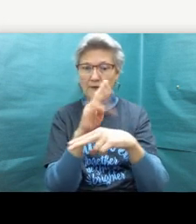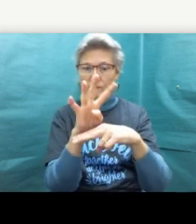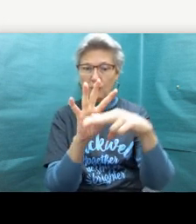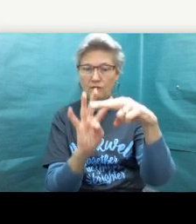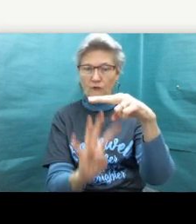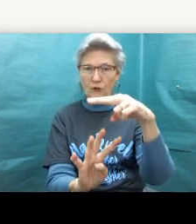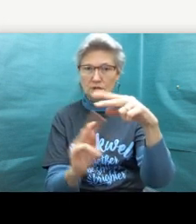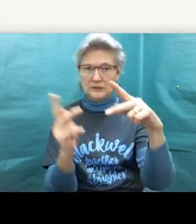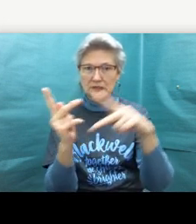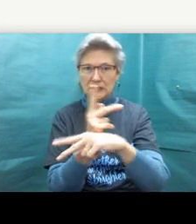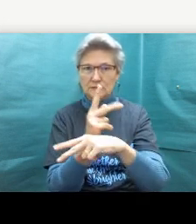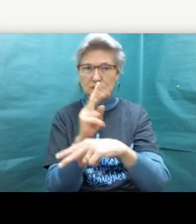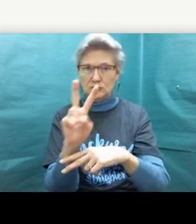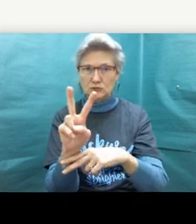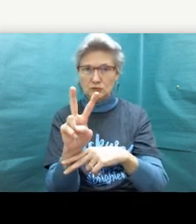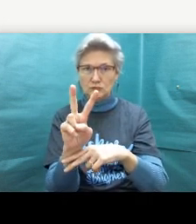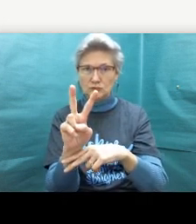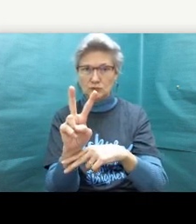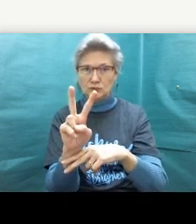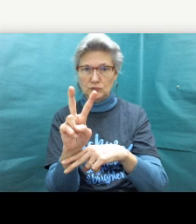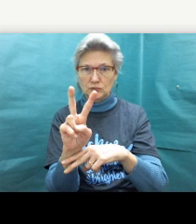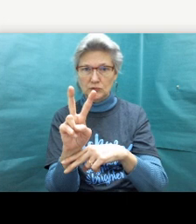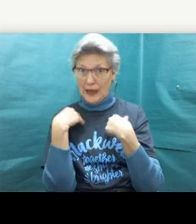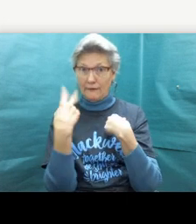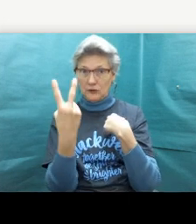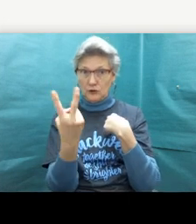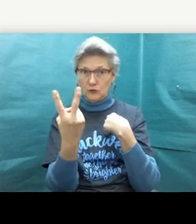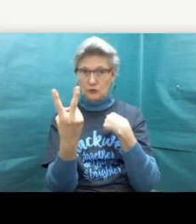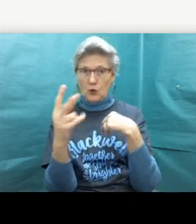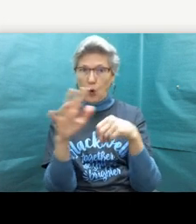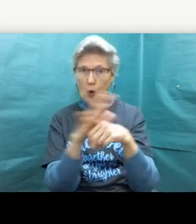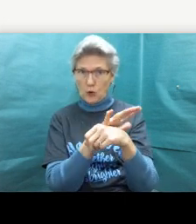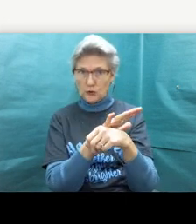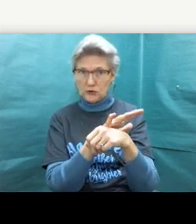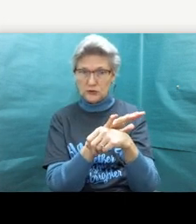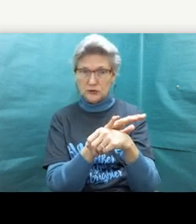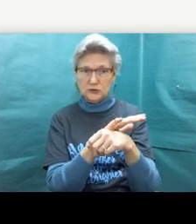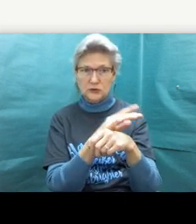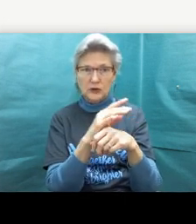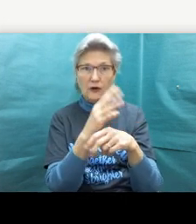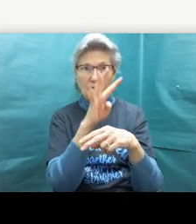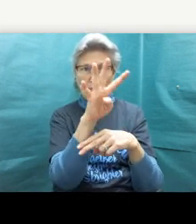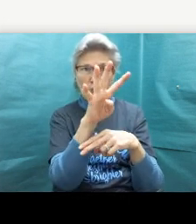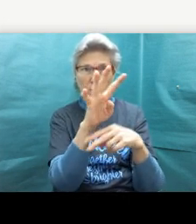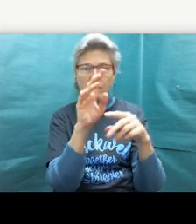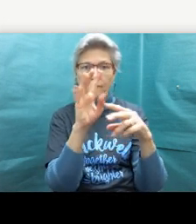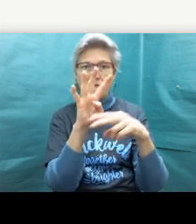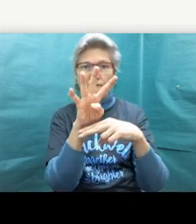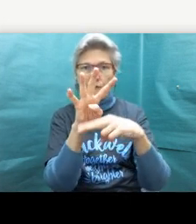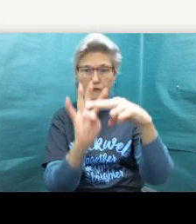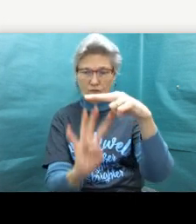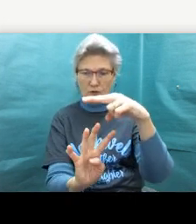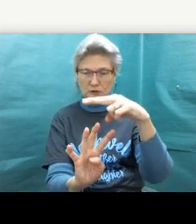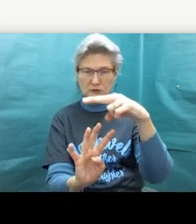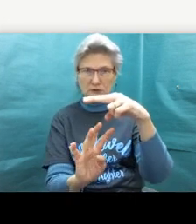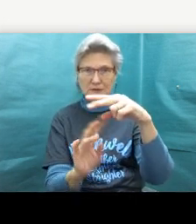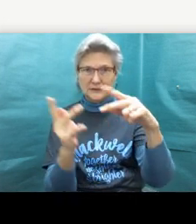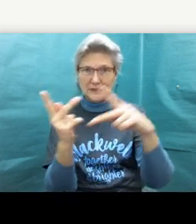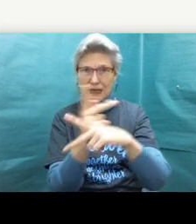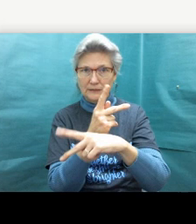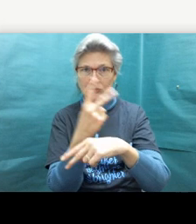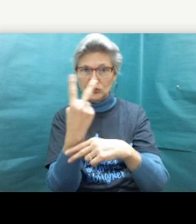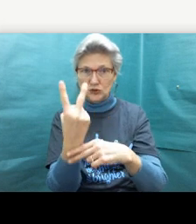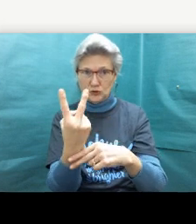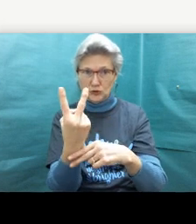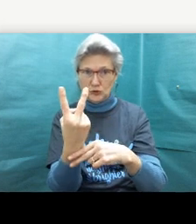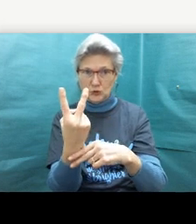here times 2, right? Because we had the 2 wholes. So 4 fourths times 2, because there's 2